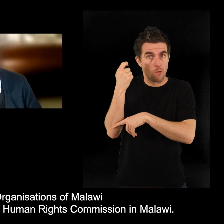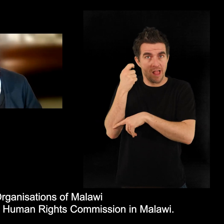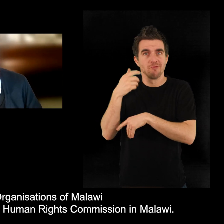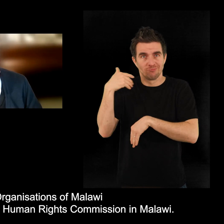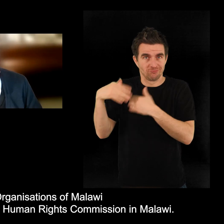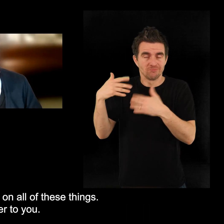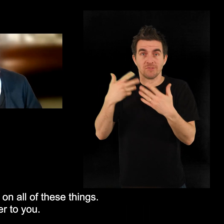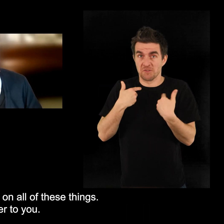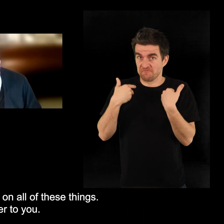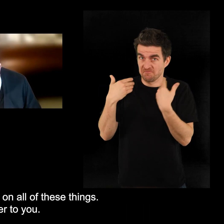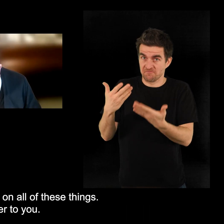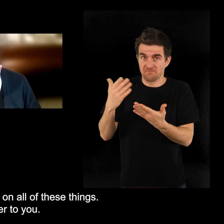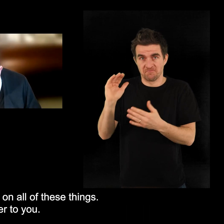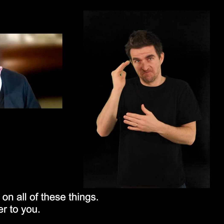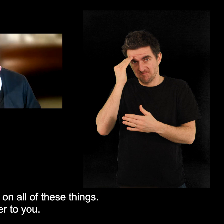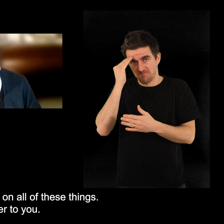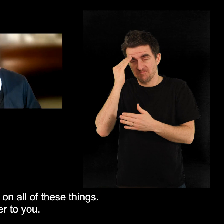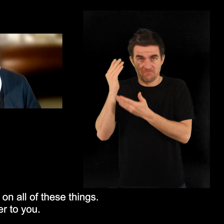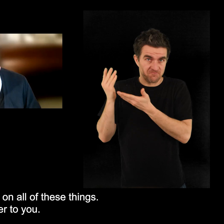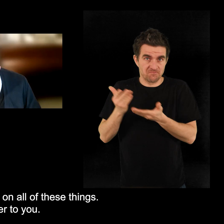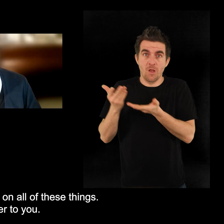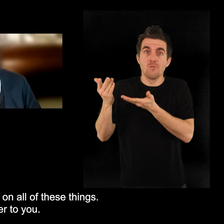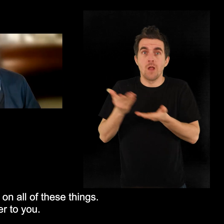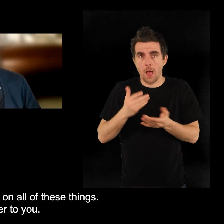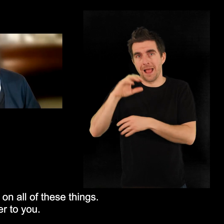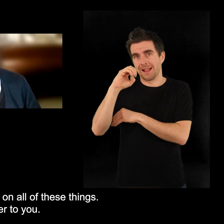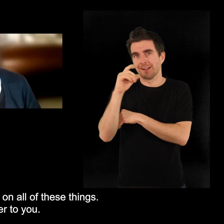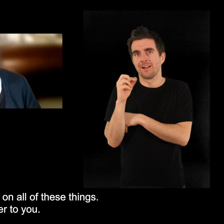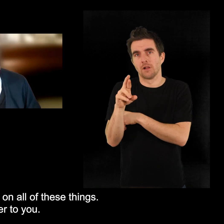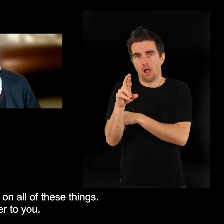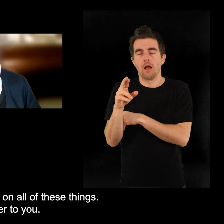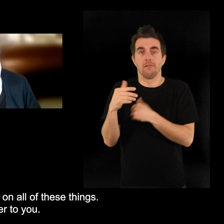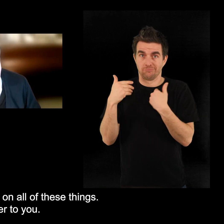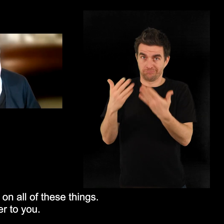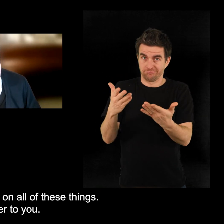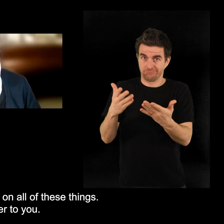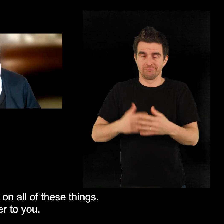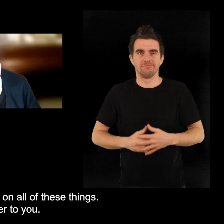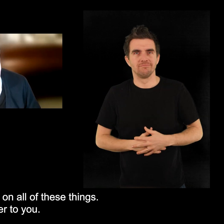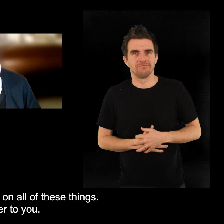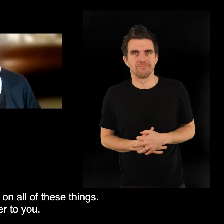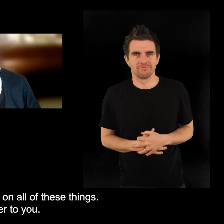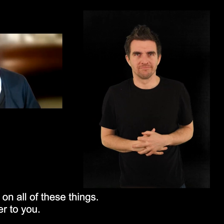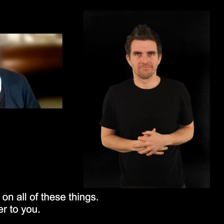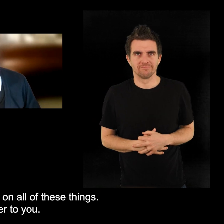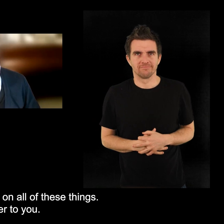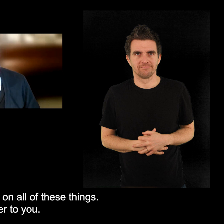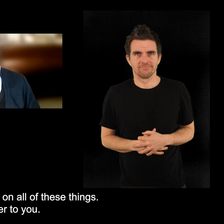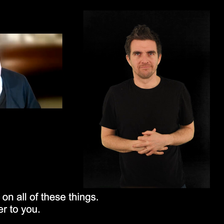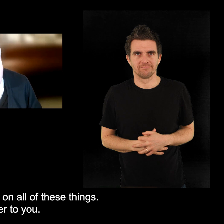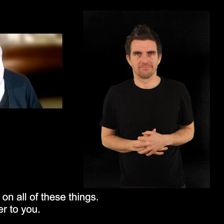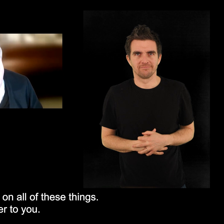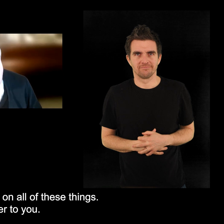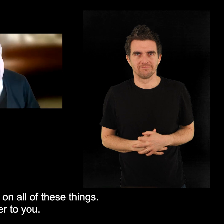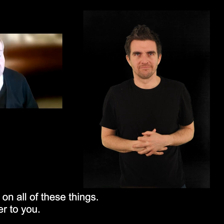Malawi. So over and is as an expert on a lot of these things. So welcome, Skada,